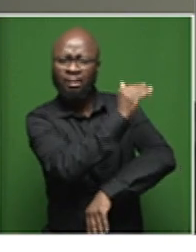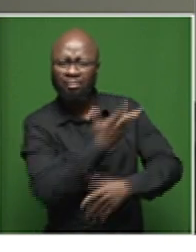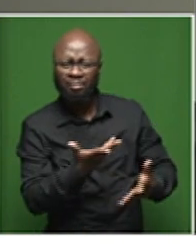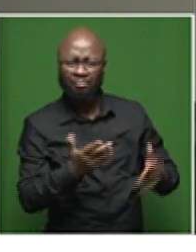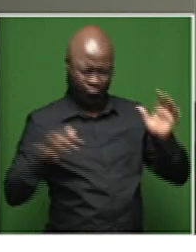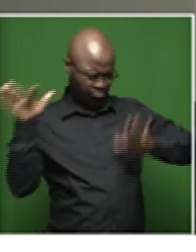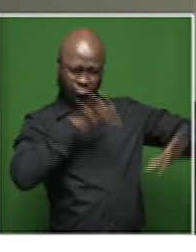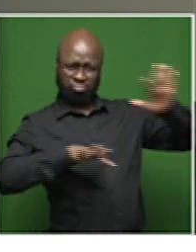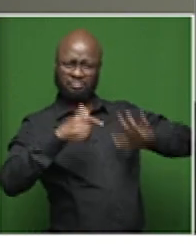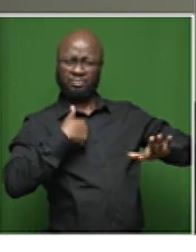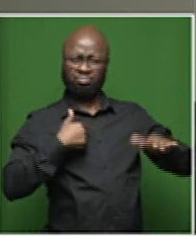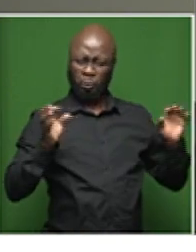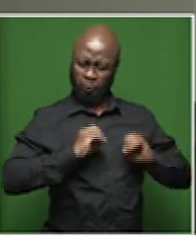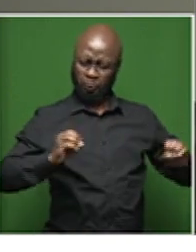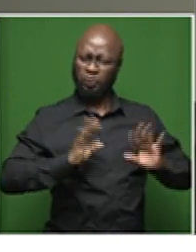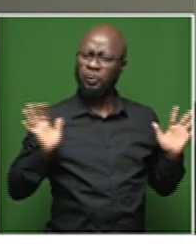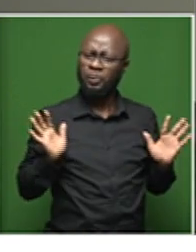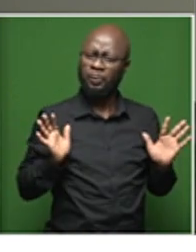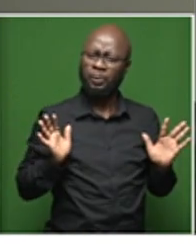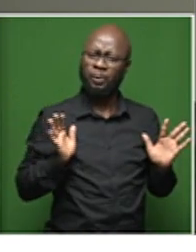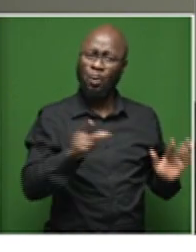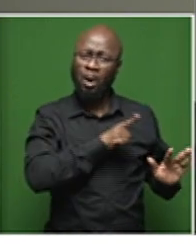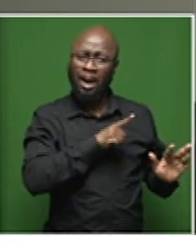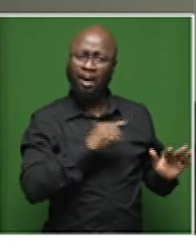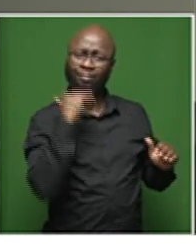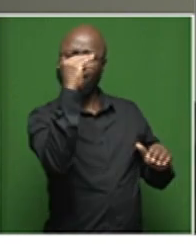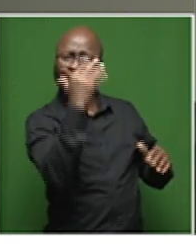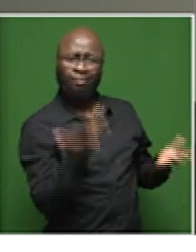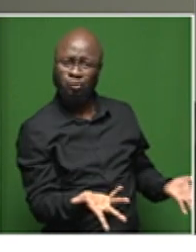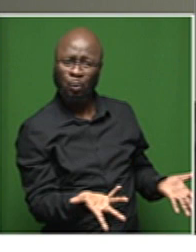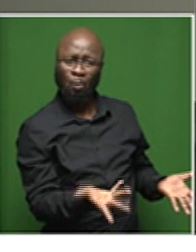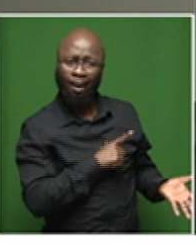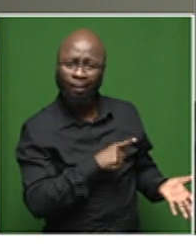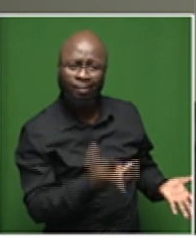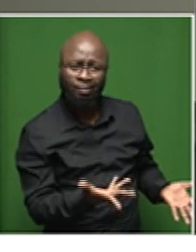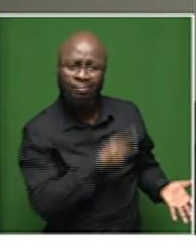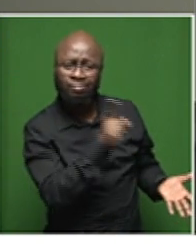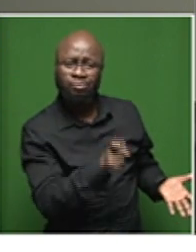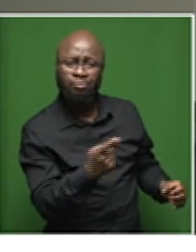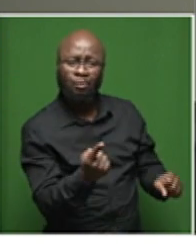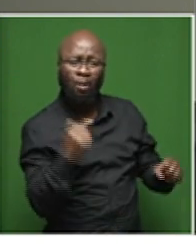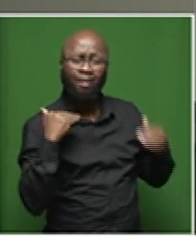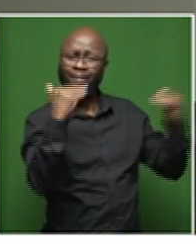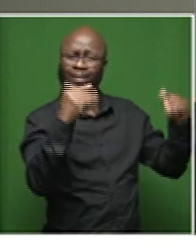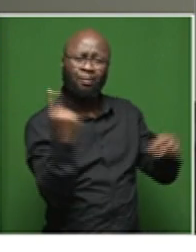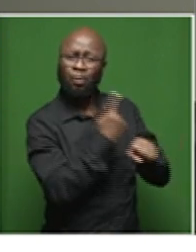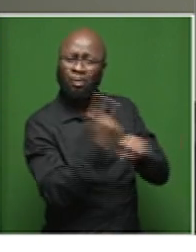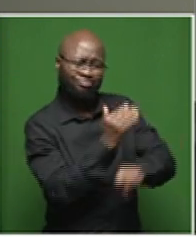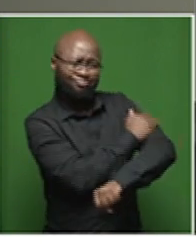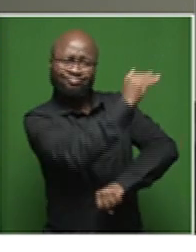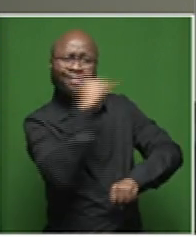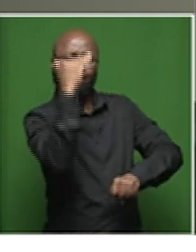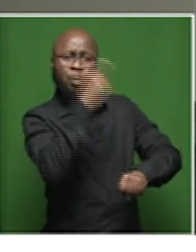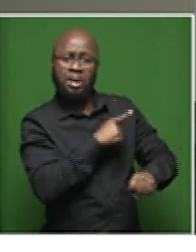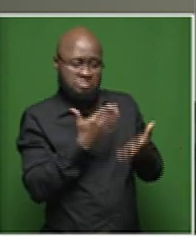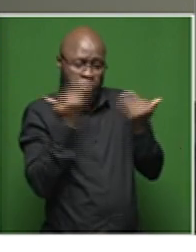like, no, I don't have any high blood. And they'd be like, okay, why is your high blood pressure forever high? And I'd be like, I don't know. Okay, then